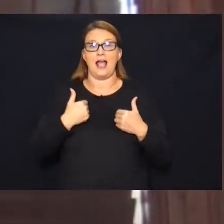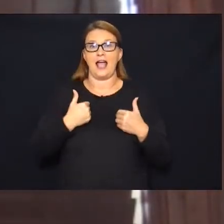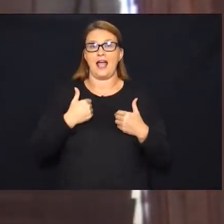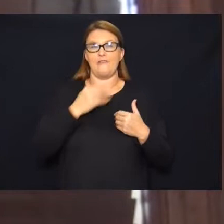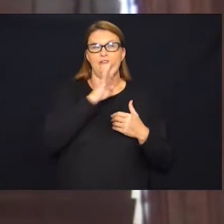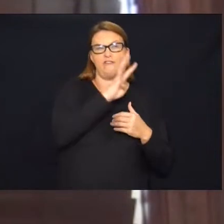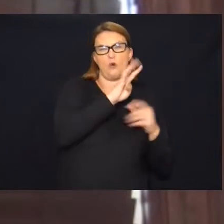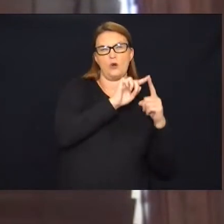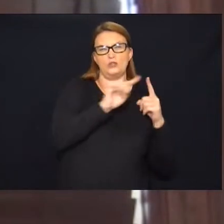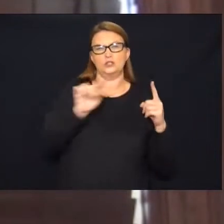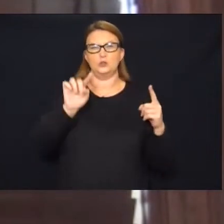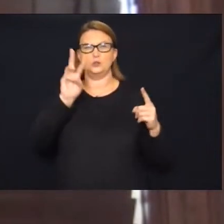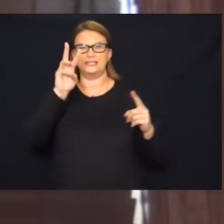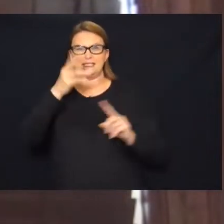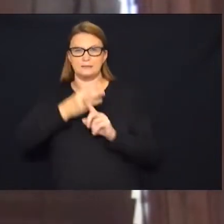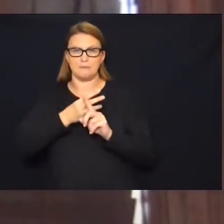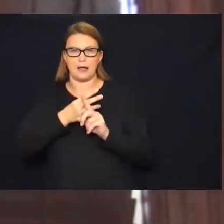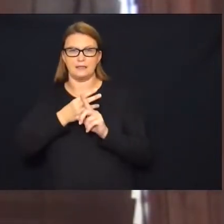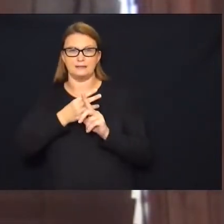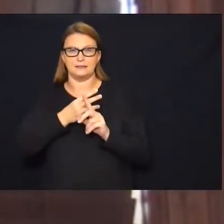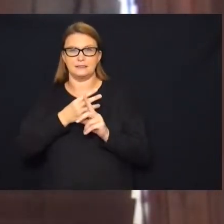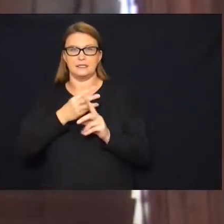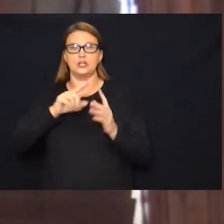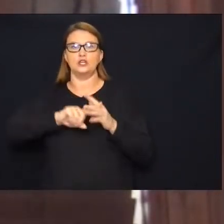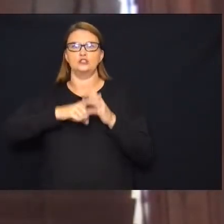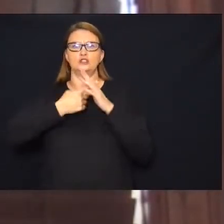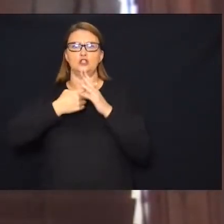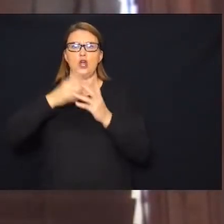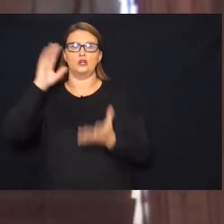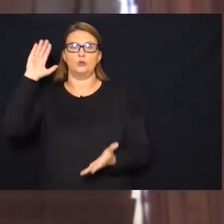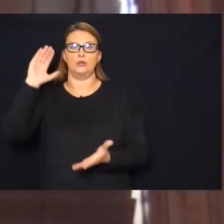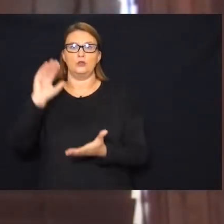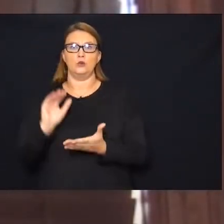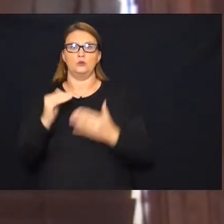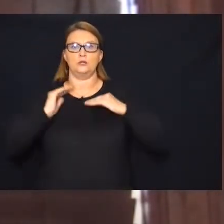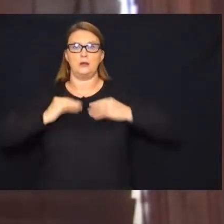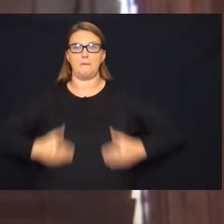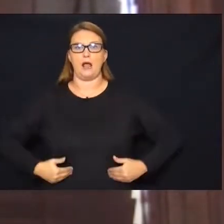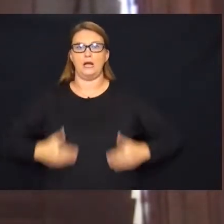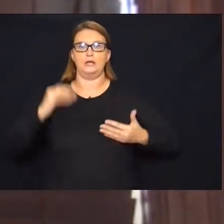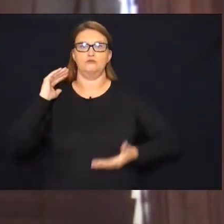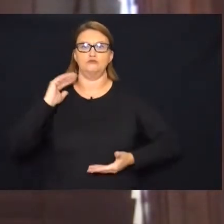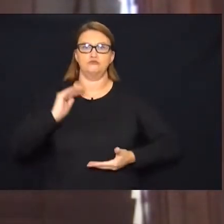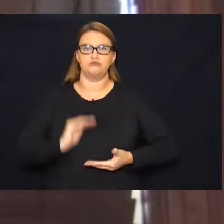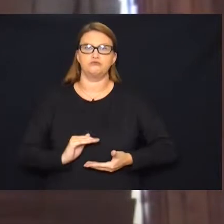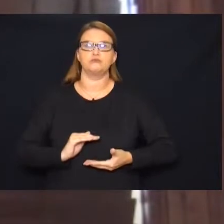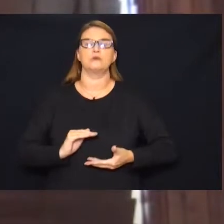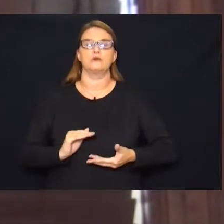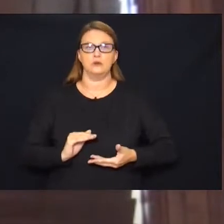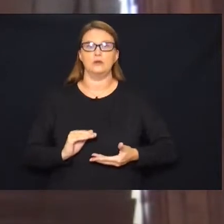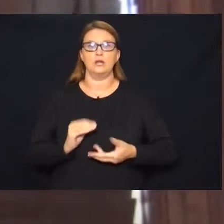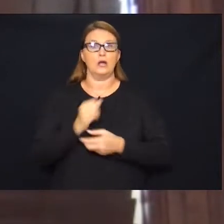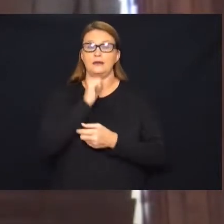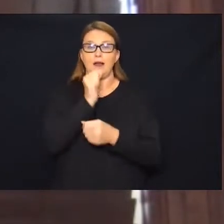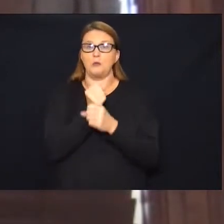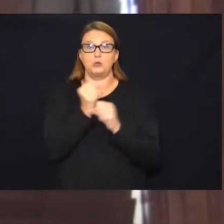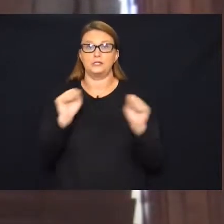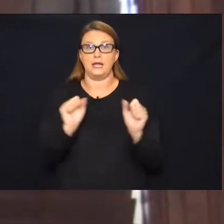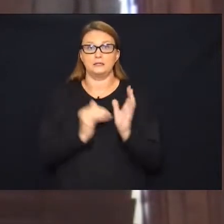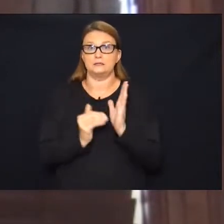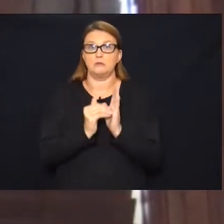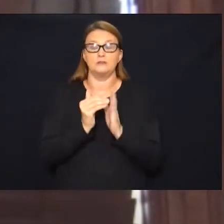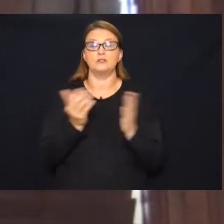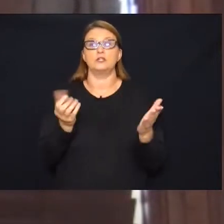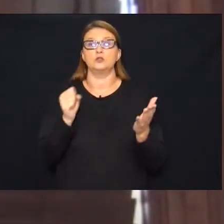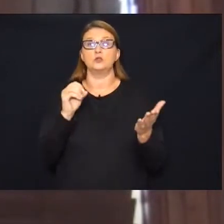to 6 month window start to lose potency and protection against the spread of COVID-19 with the